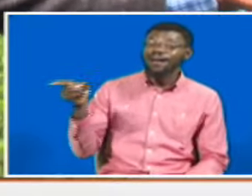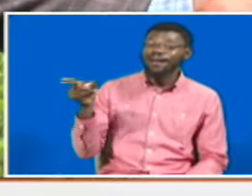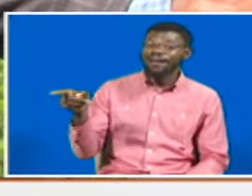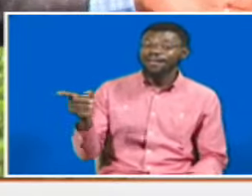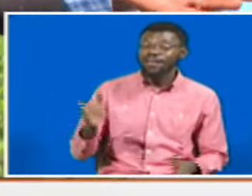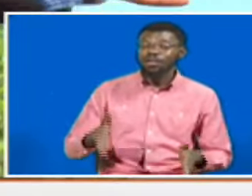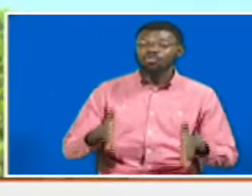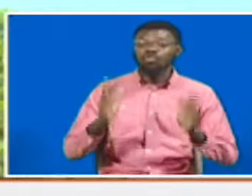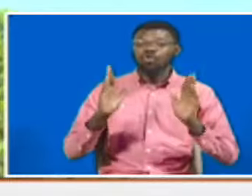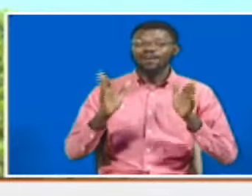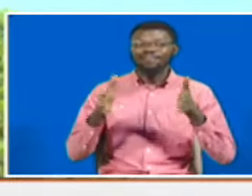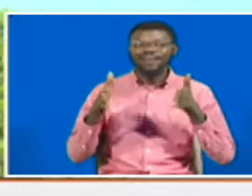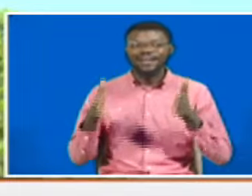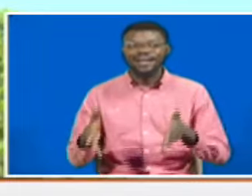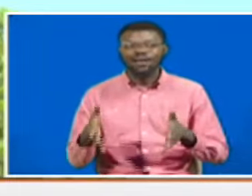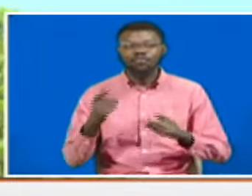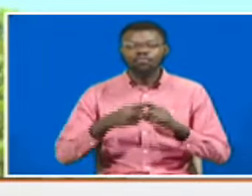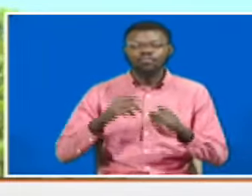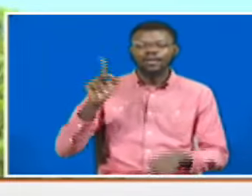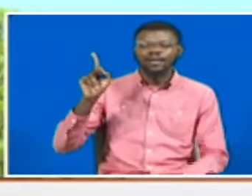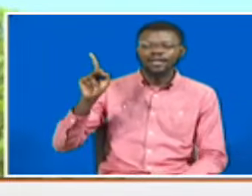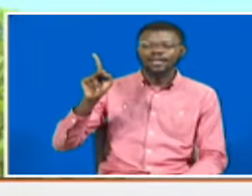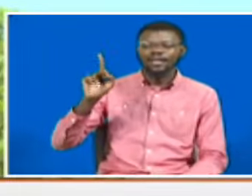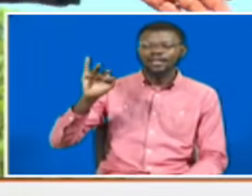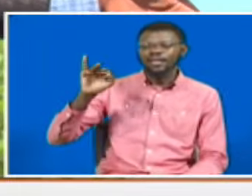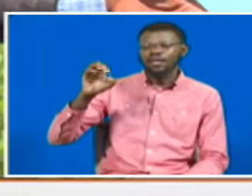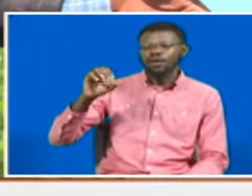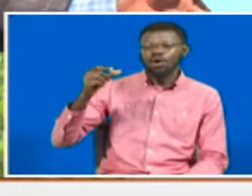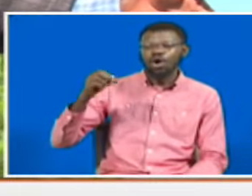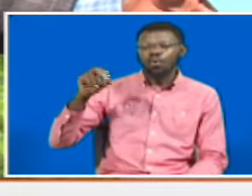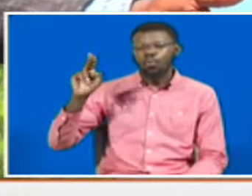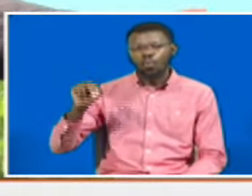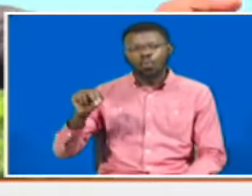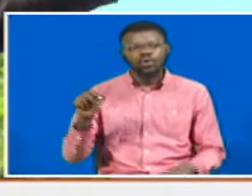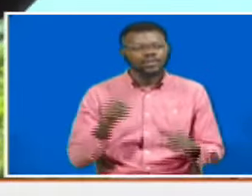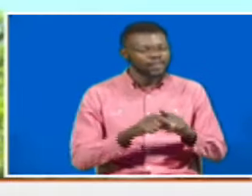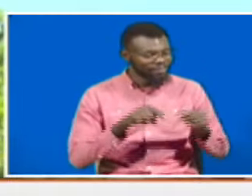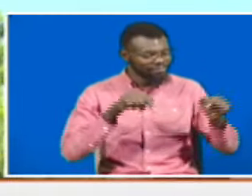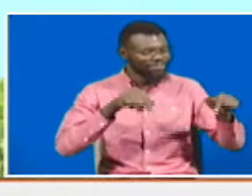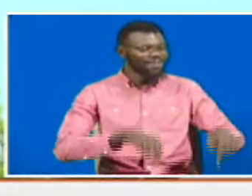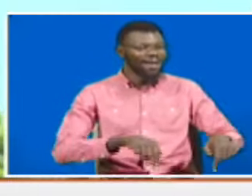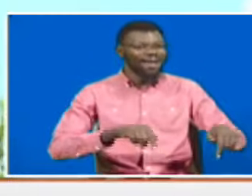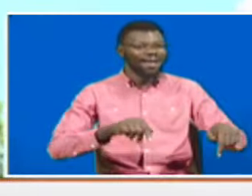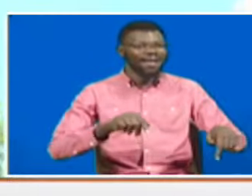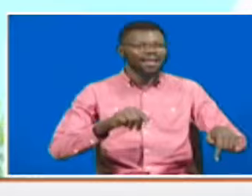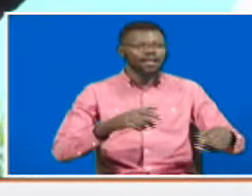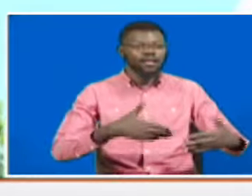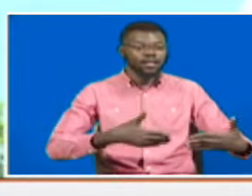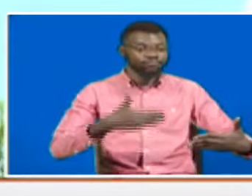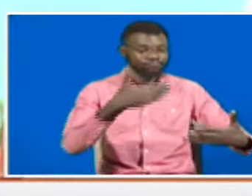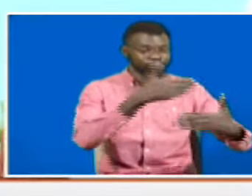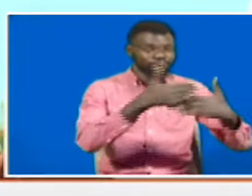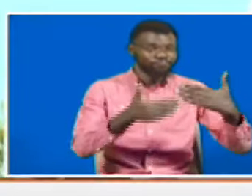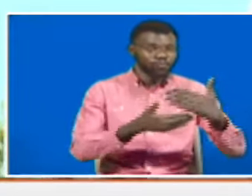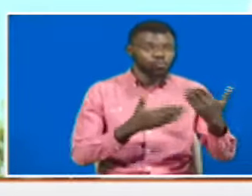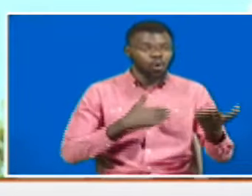sasa hii kutoka Kiogong pale kuja mpaka hapa Kisosio, tunajenga tunaweka